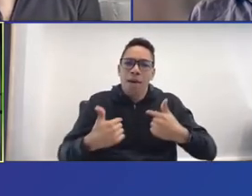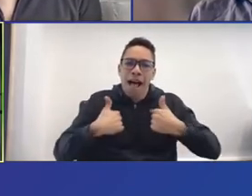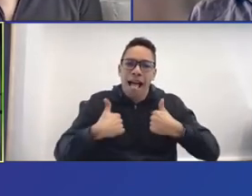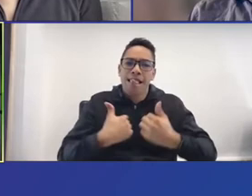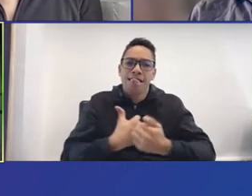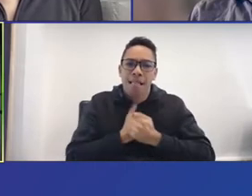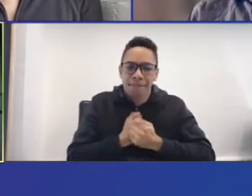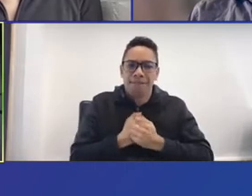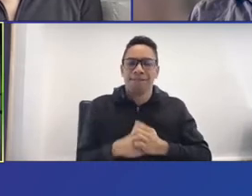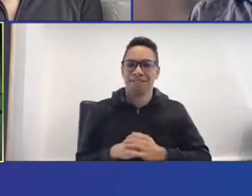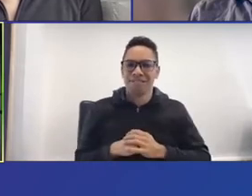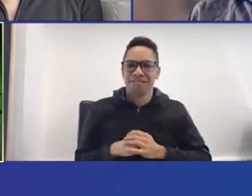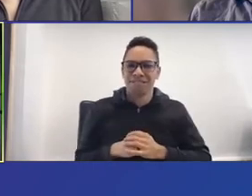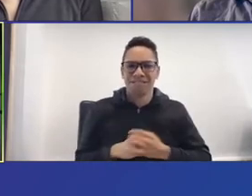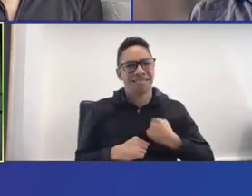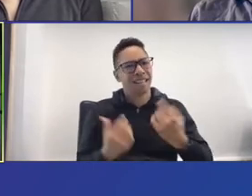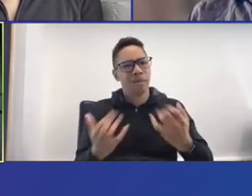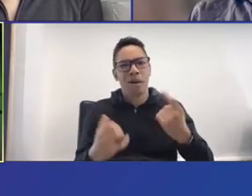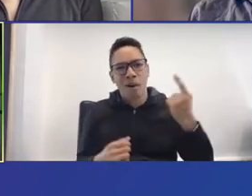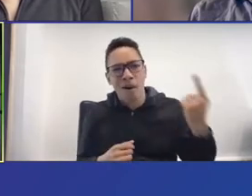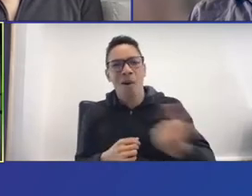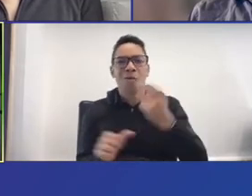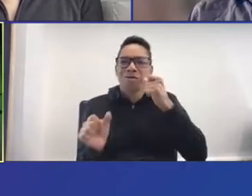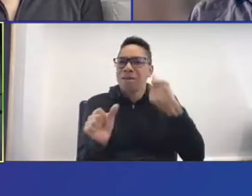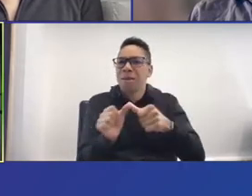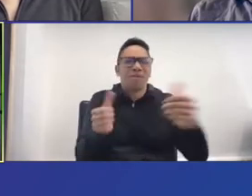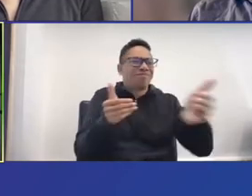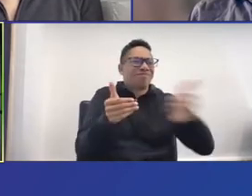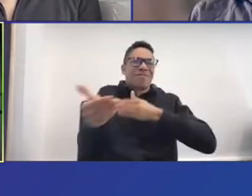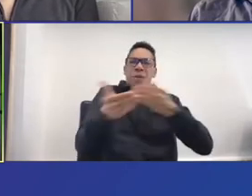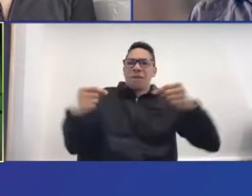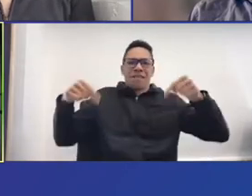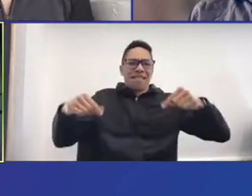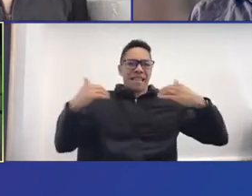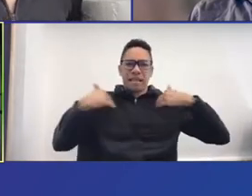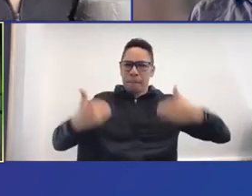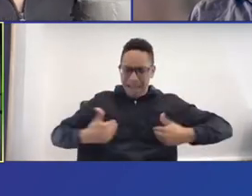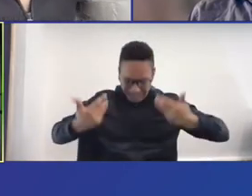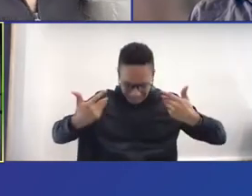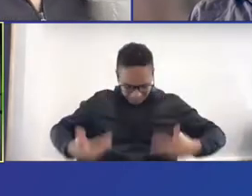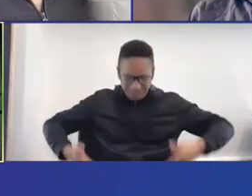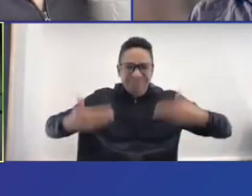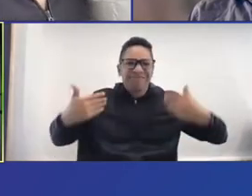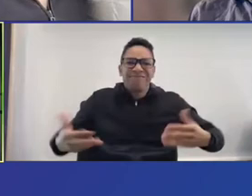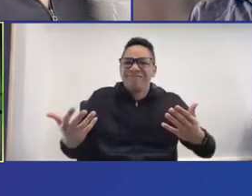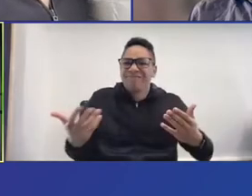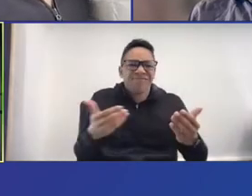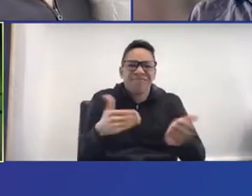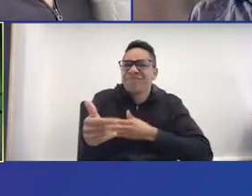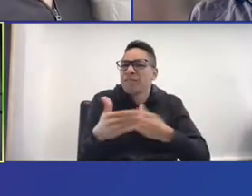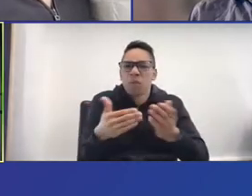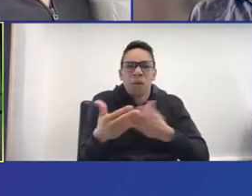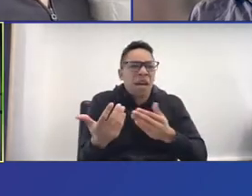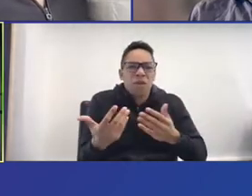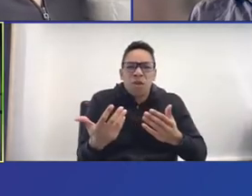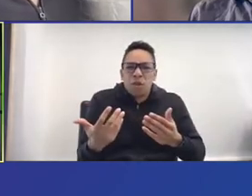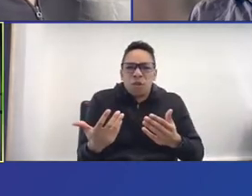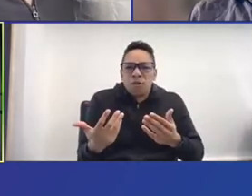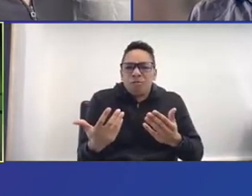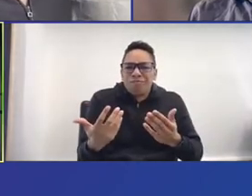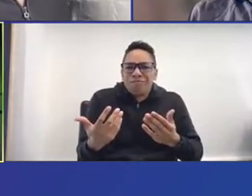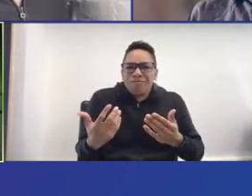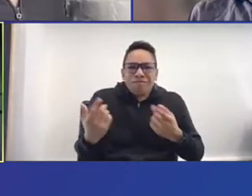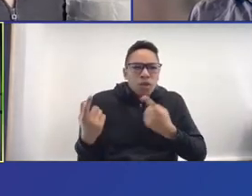remember, you know, whatever this body is, in whatever condition and state.